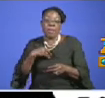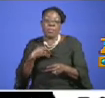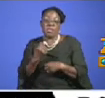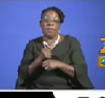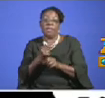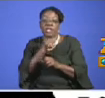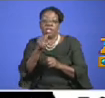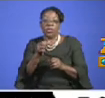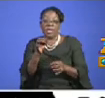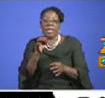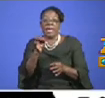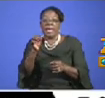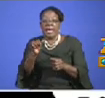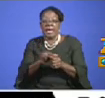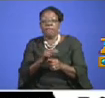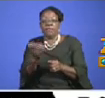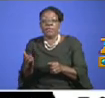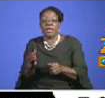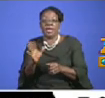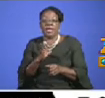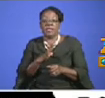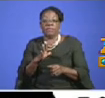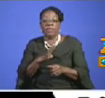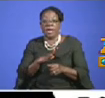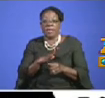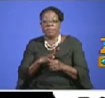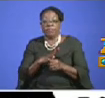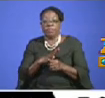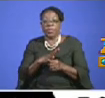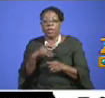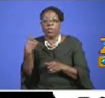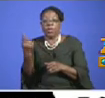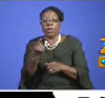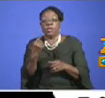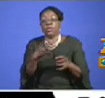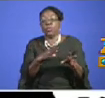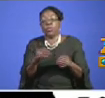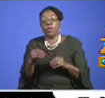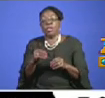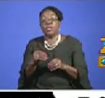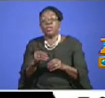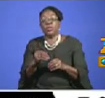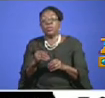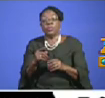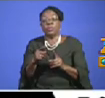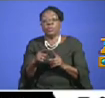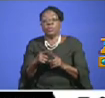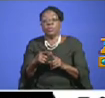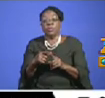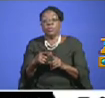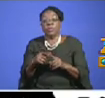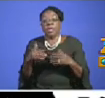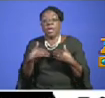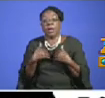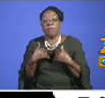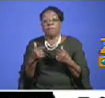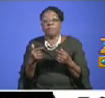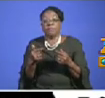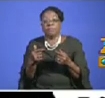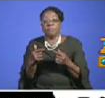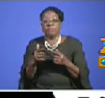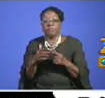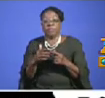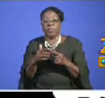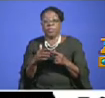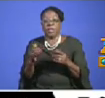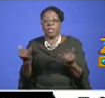another 2020 vision and beyond. And we also, like Mr. Burrows has said, we have